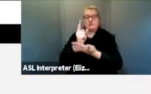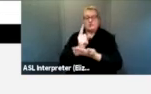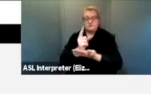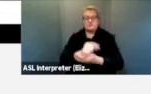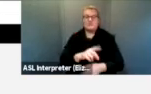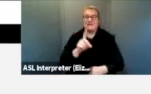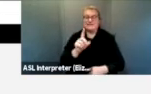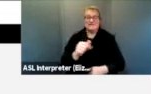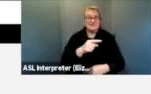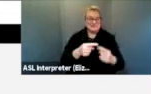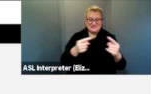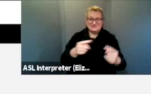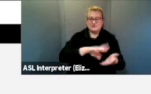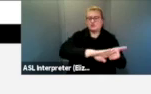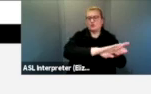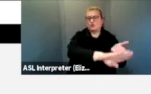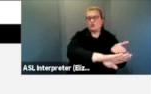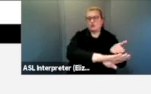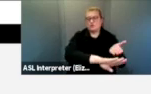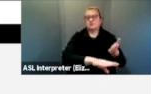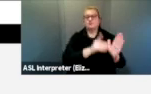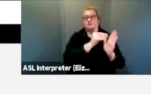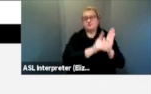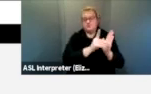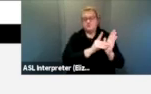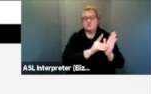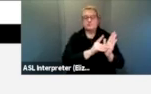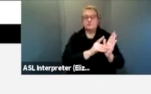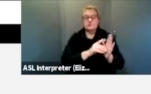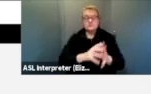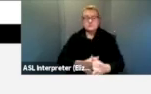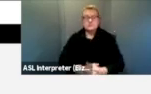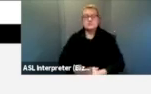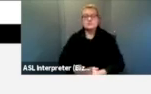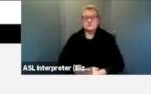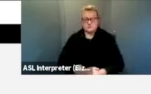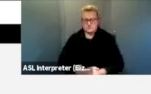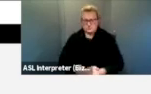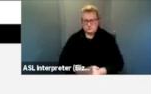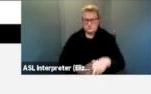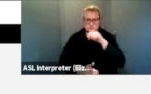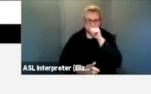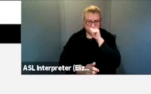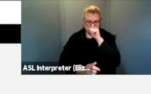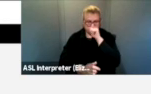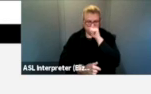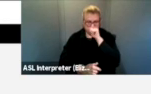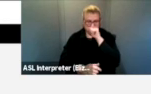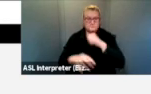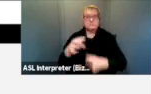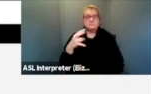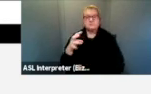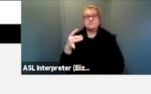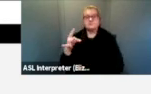contrast, justified exclusion and discrimination. For example, during the 17th, 18th, early 19th